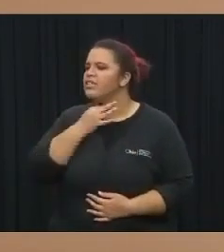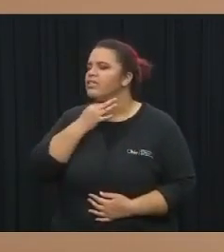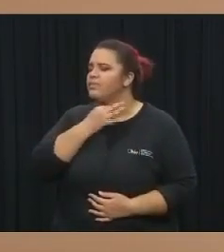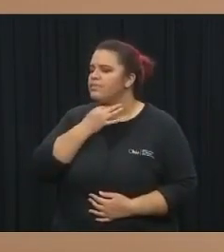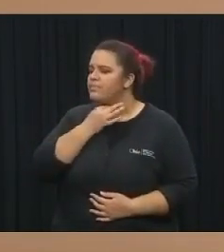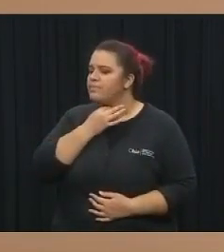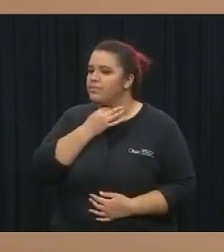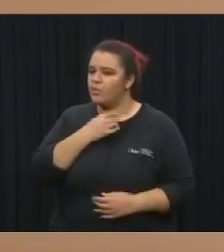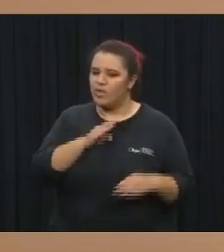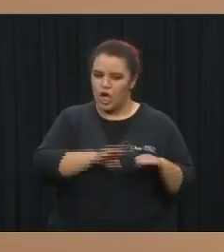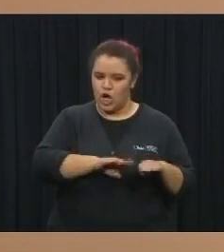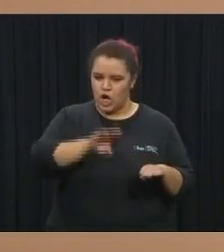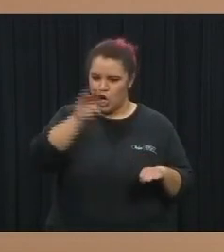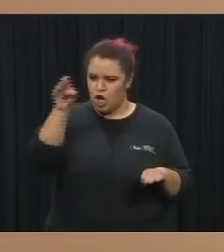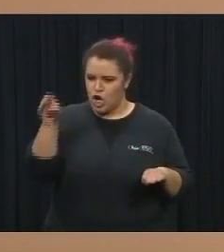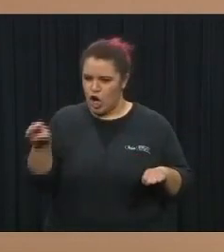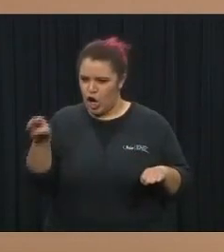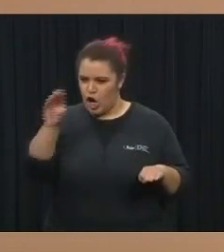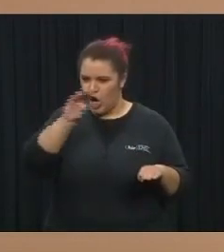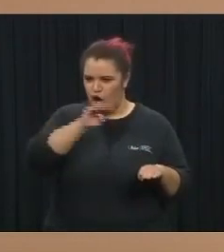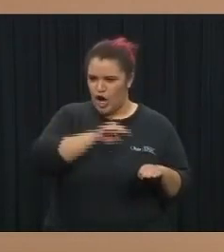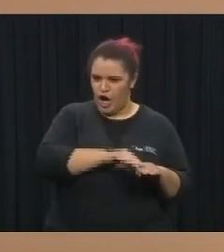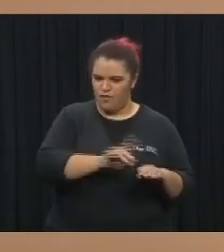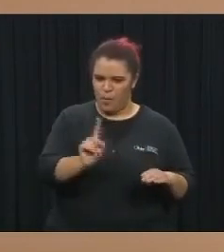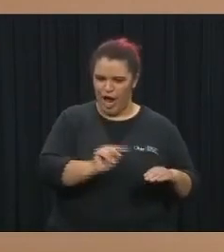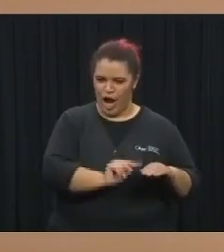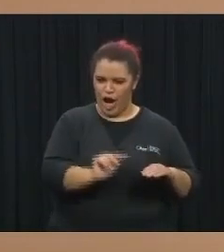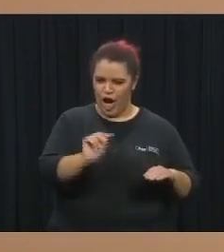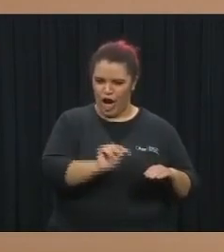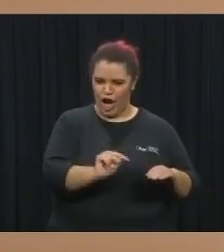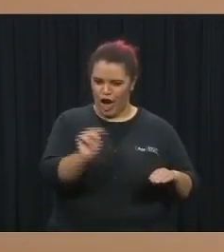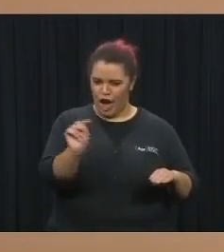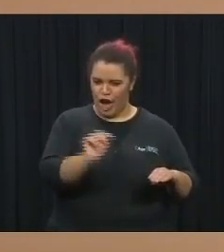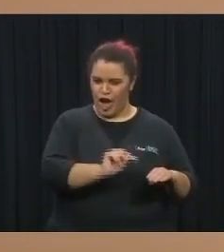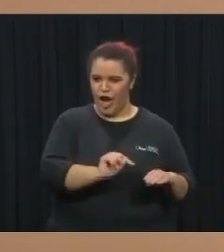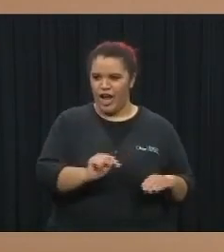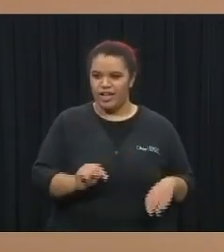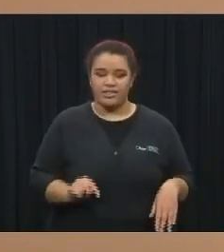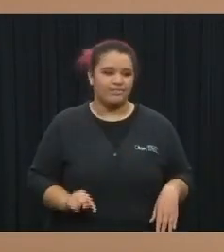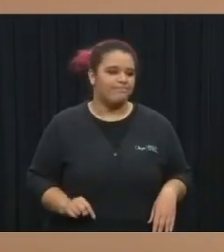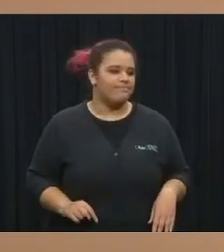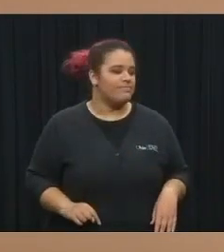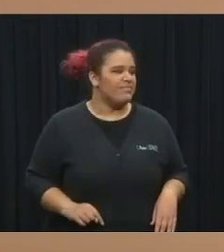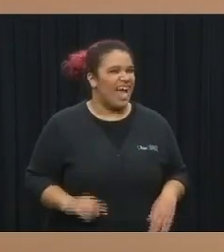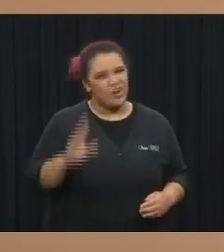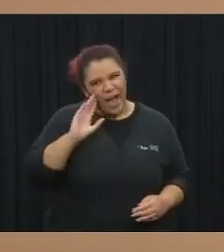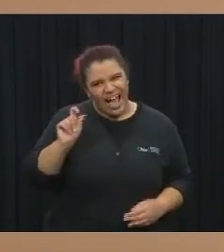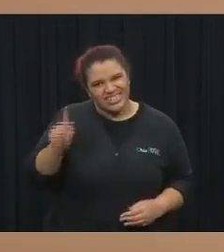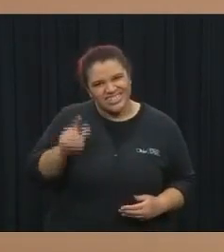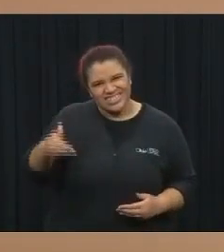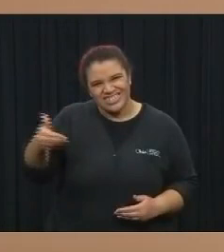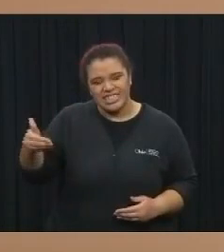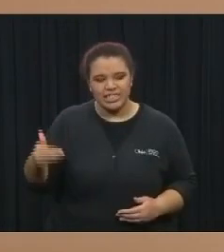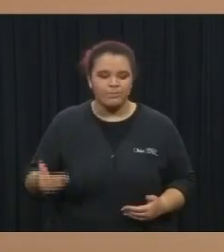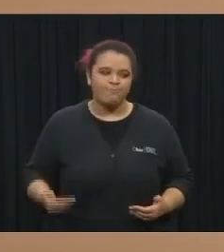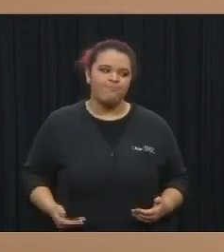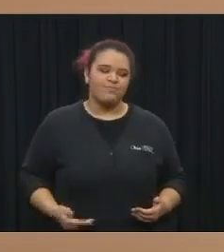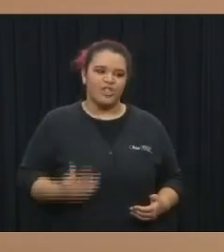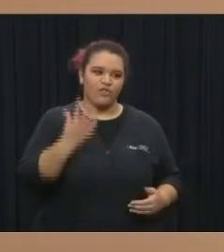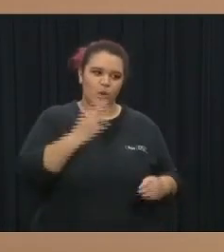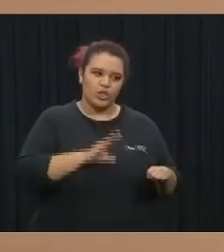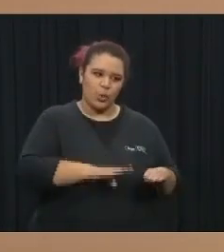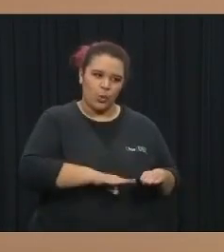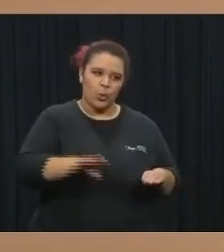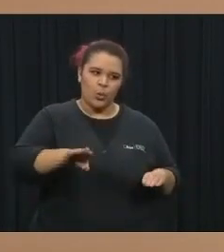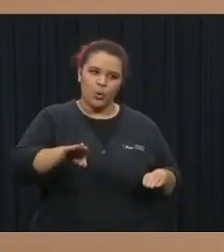are on the curve? I know I ask that pretty regularly. On our sharp way up, unfortunately, and I know